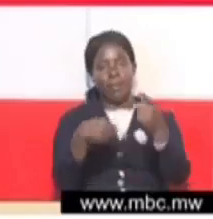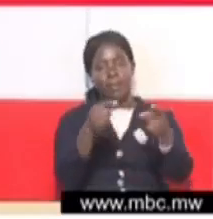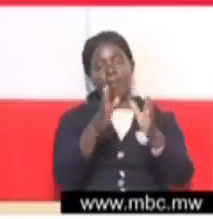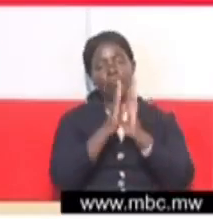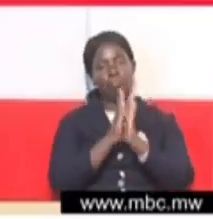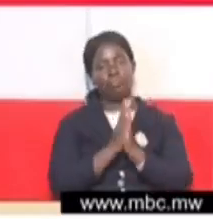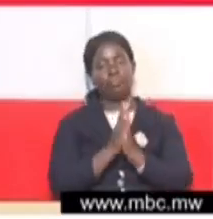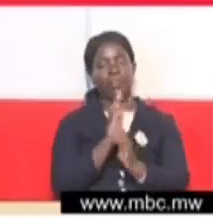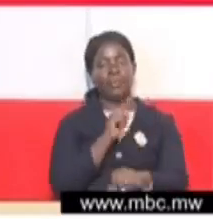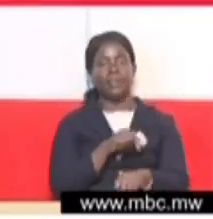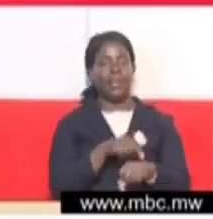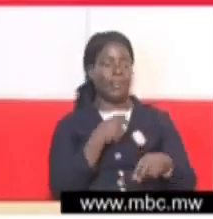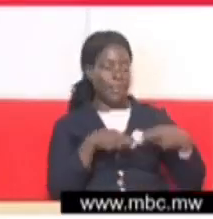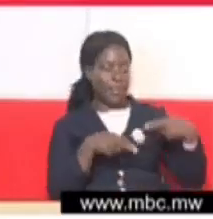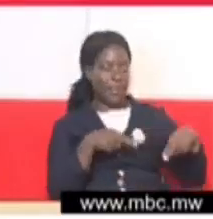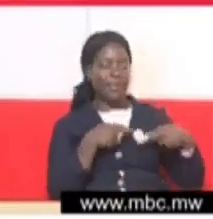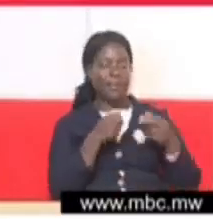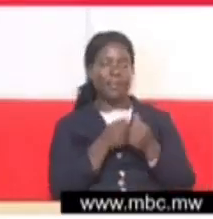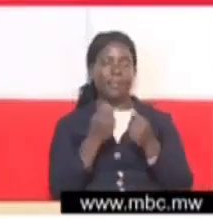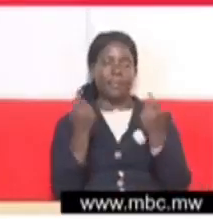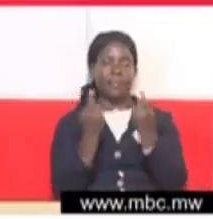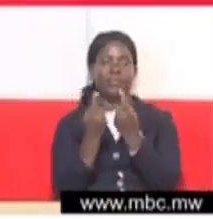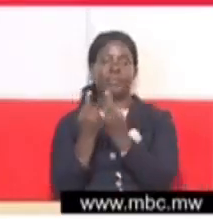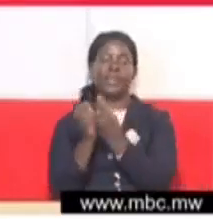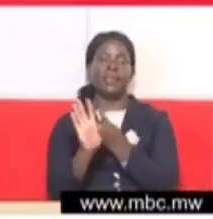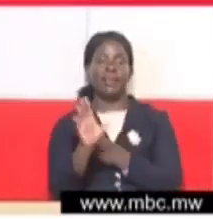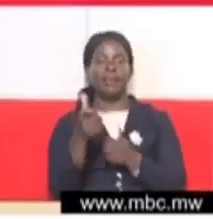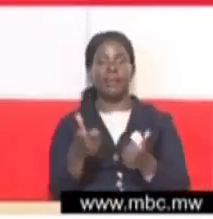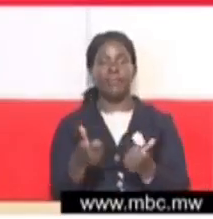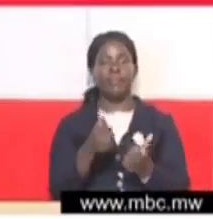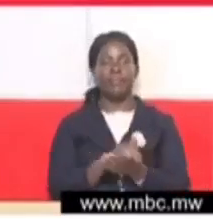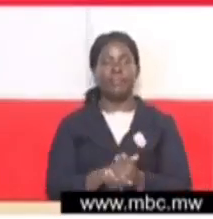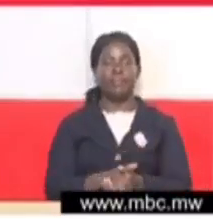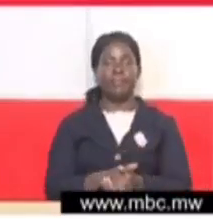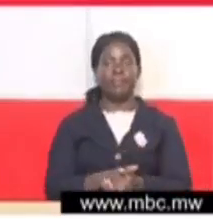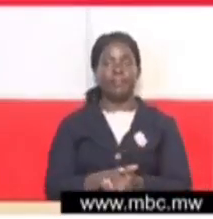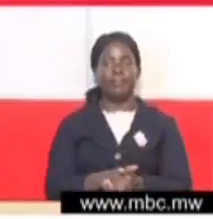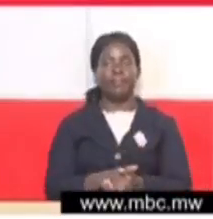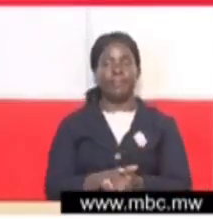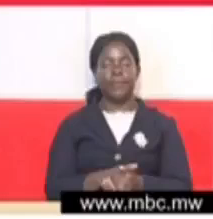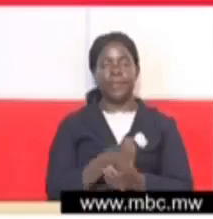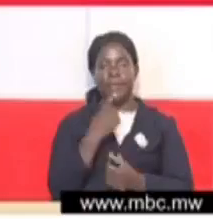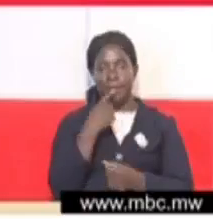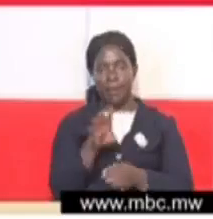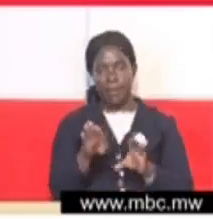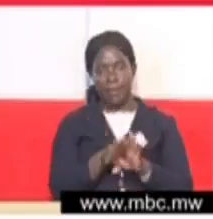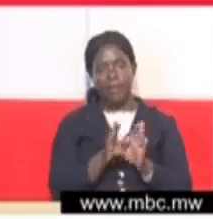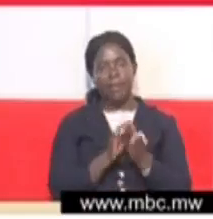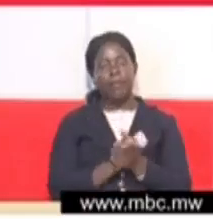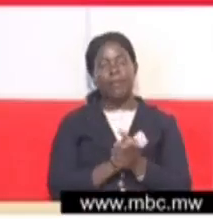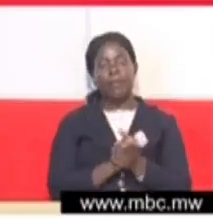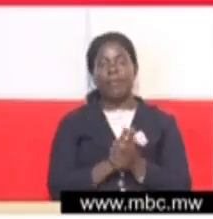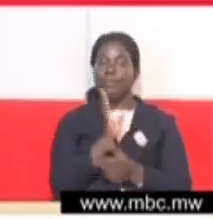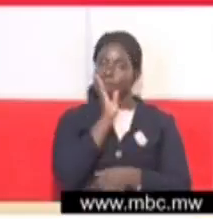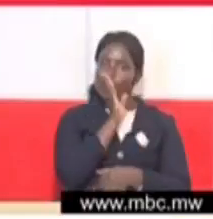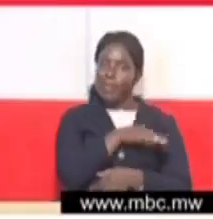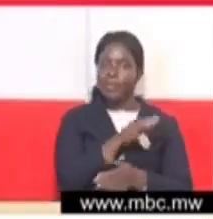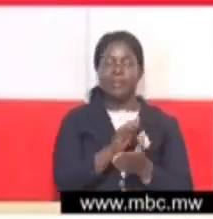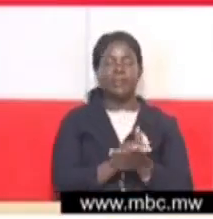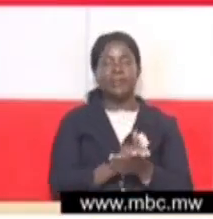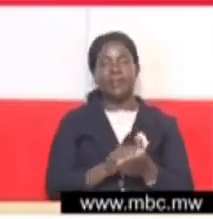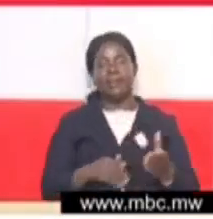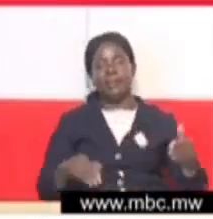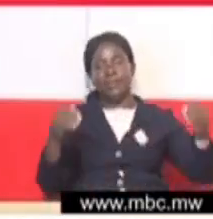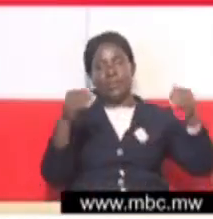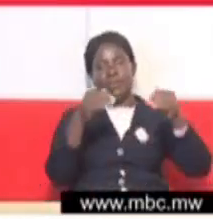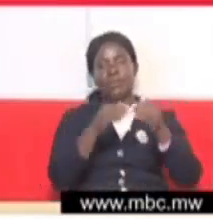in the face of many challenges that have faced the world. Kuyama said this at the end of the 2024 camp meeting